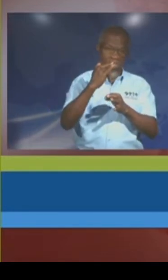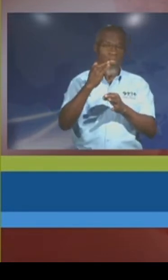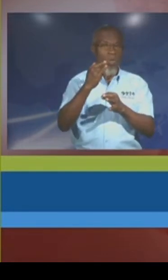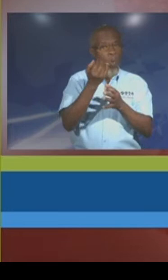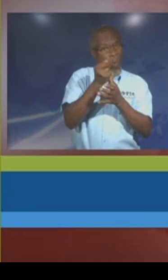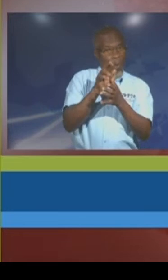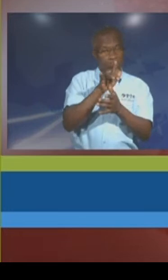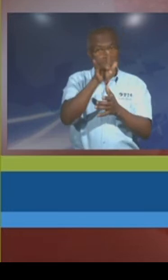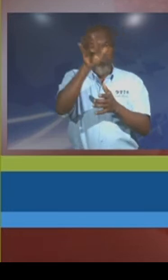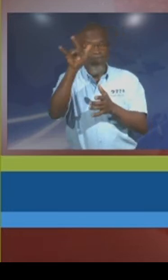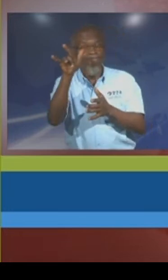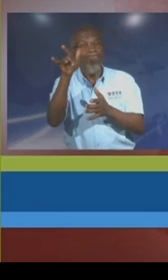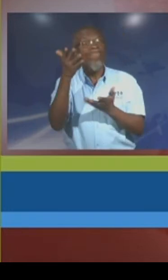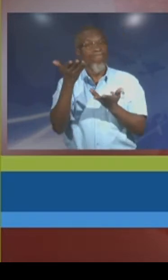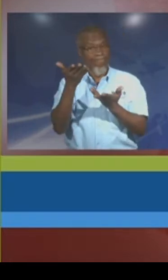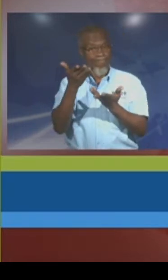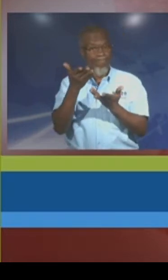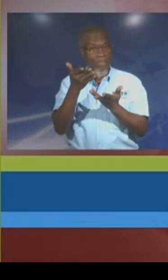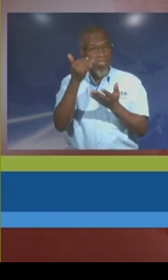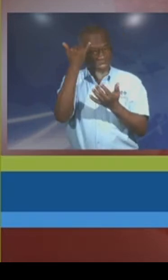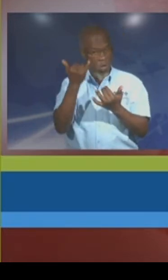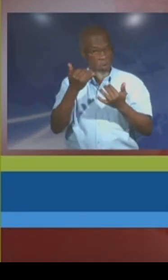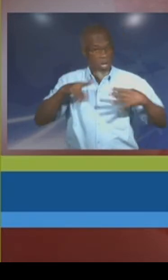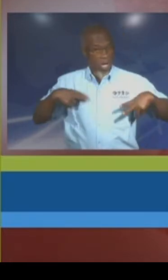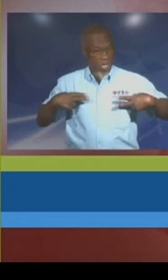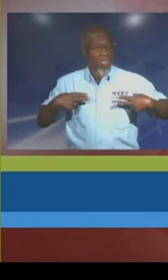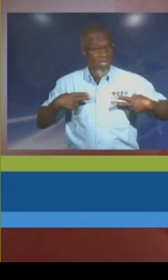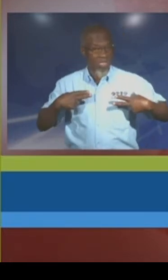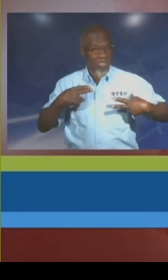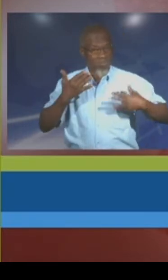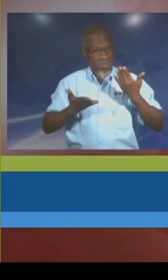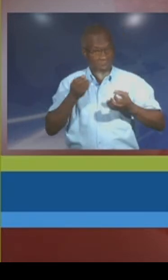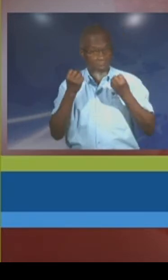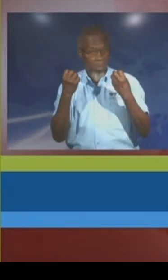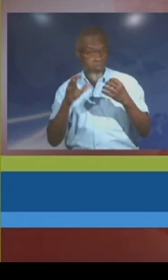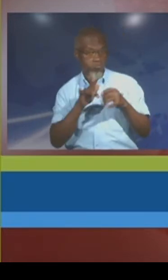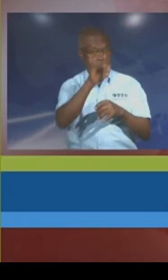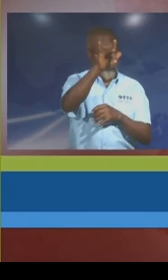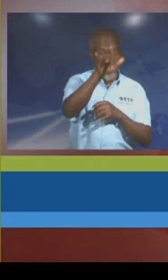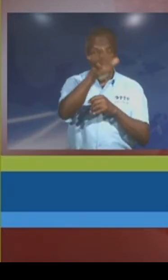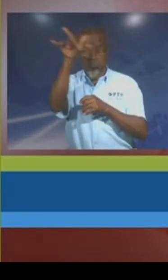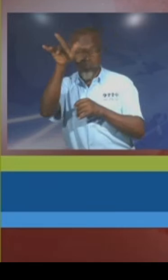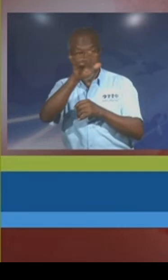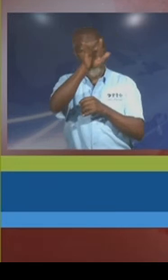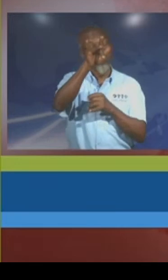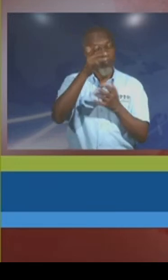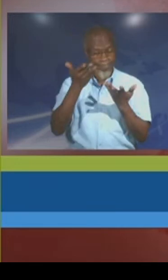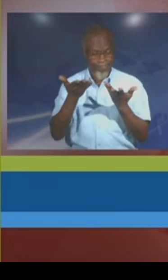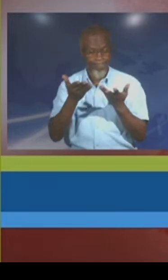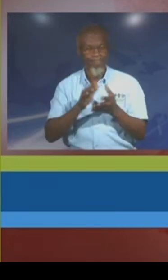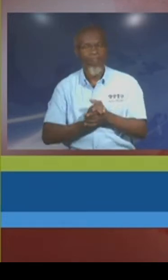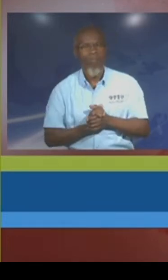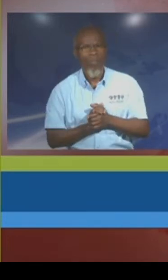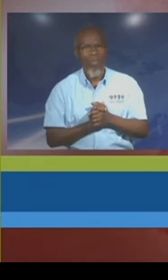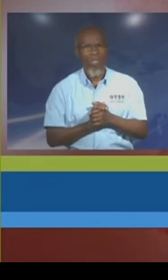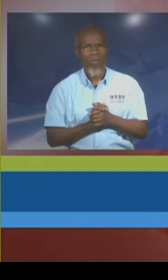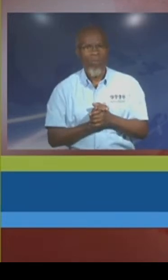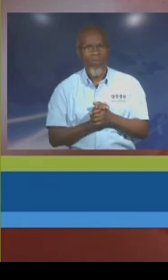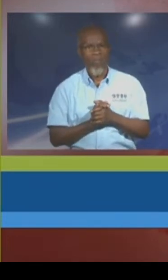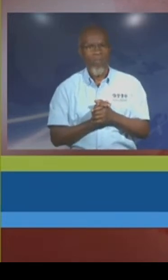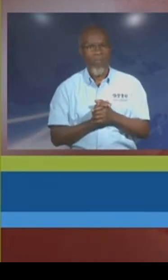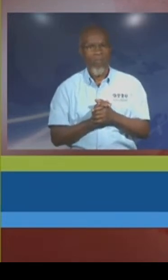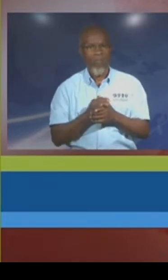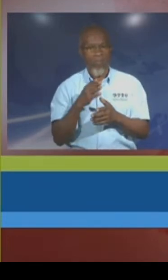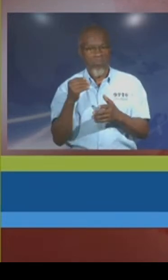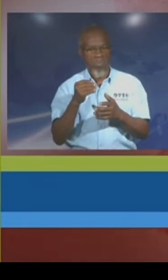and there will be a lot of travel over the next couple of months, I suppose. Consider your own individual level risk, inclusive of the vaccination status, and I'll go